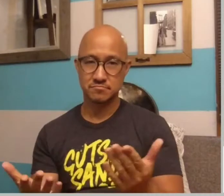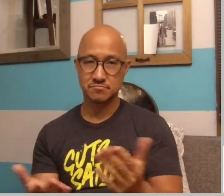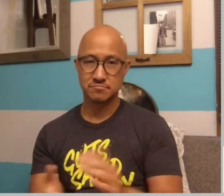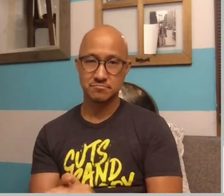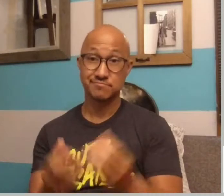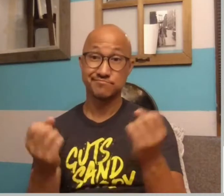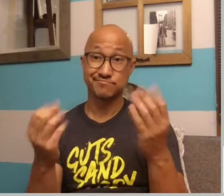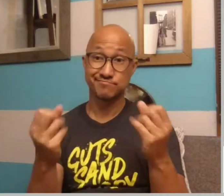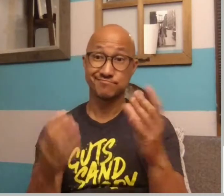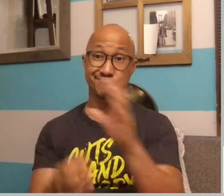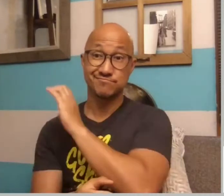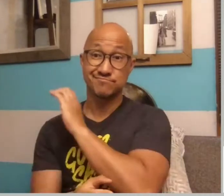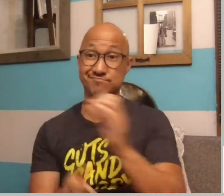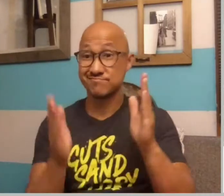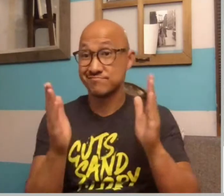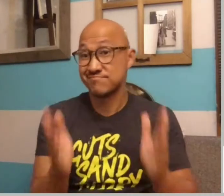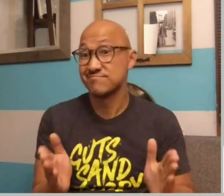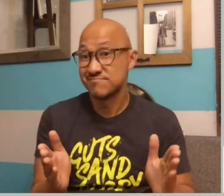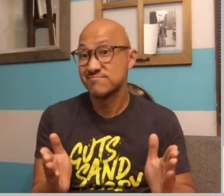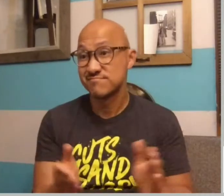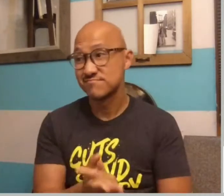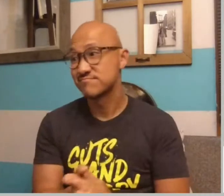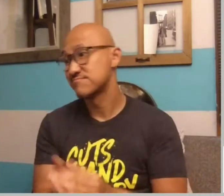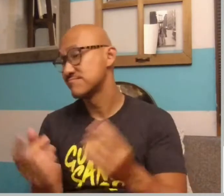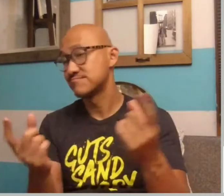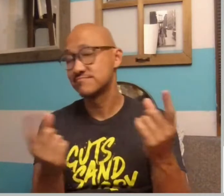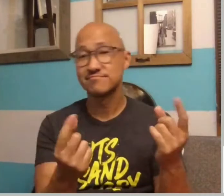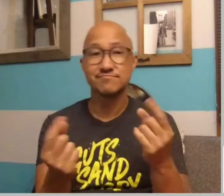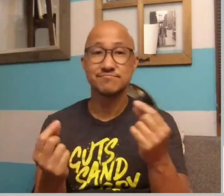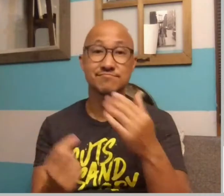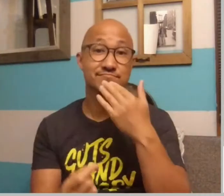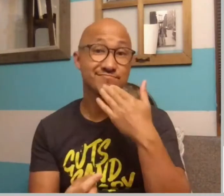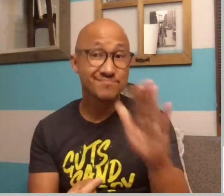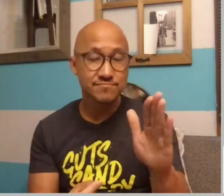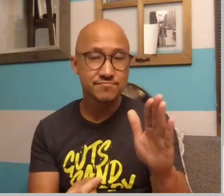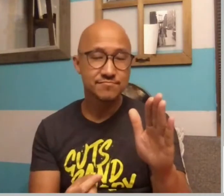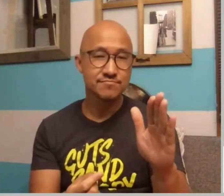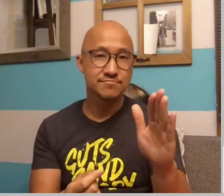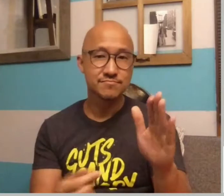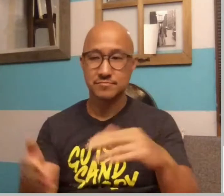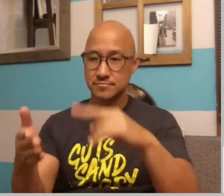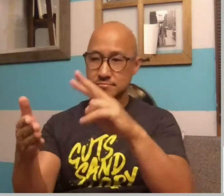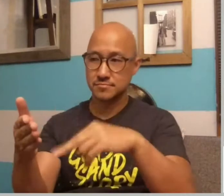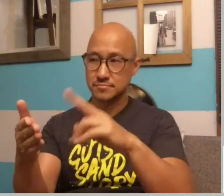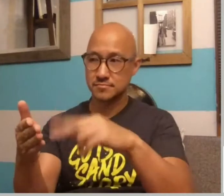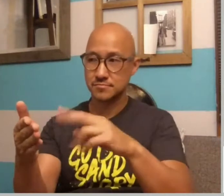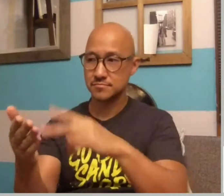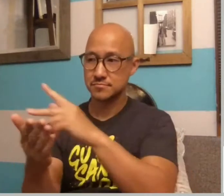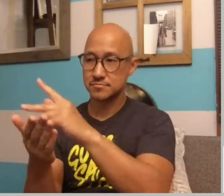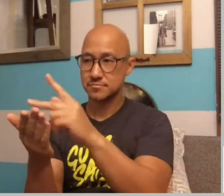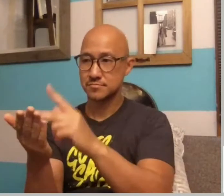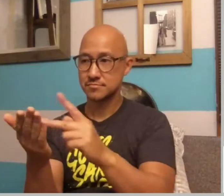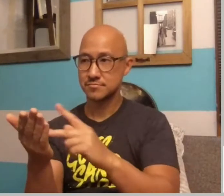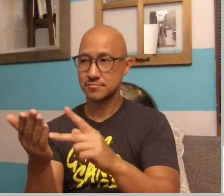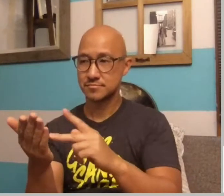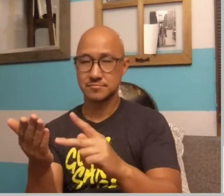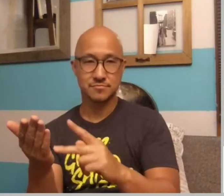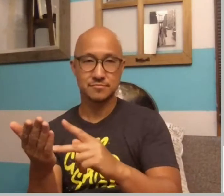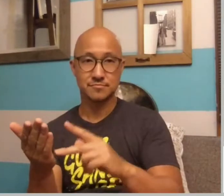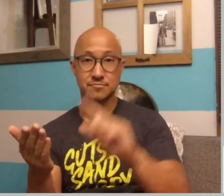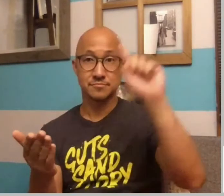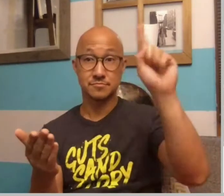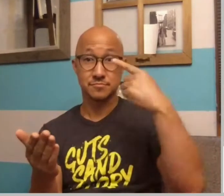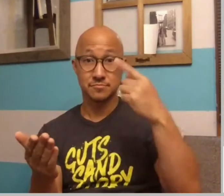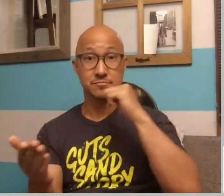we may know this from last week. When the Christians read Paul's first letter, they didn't really listen and they just kept